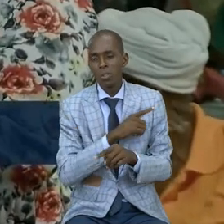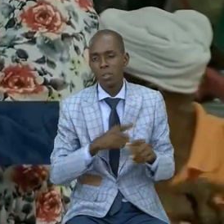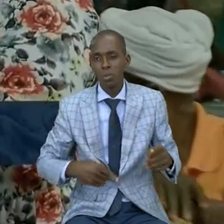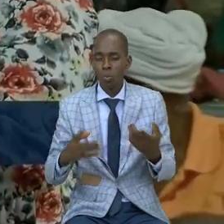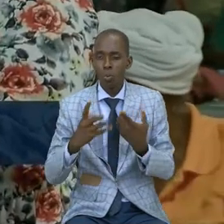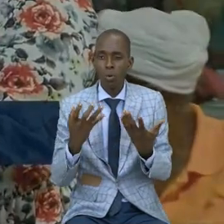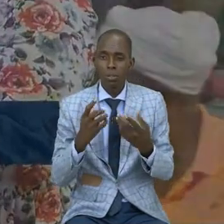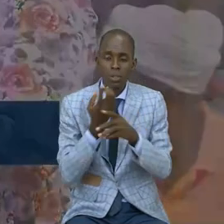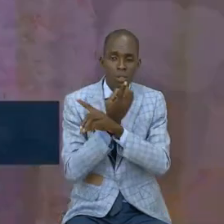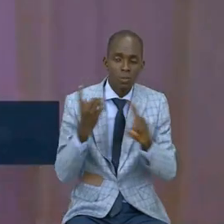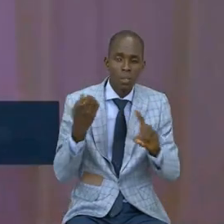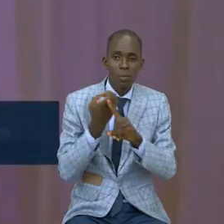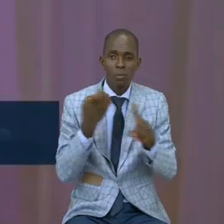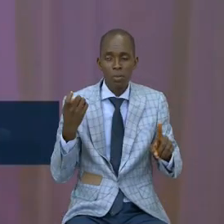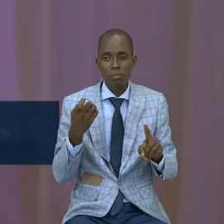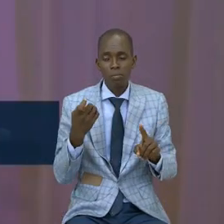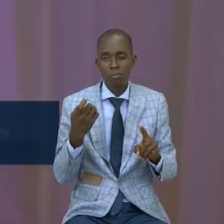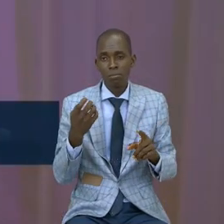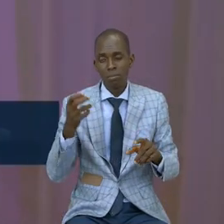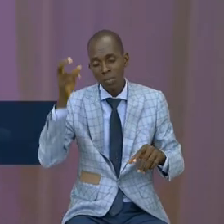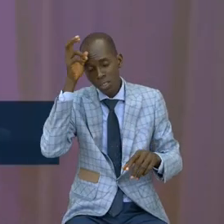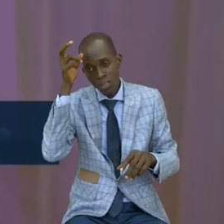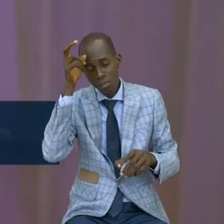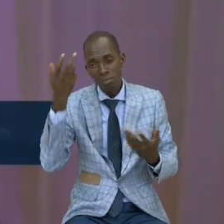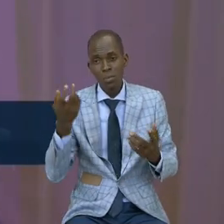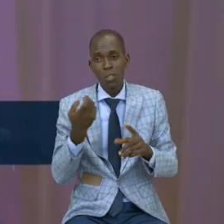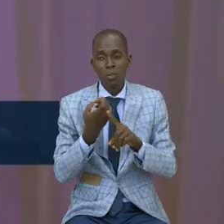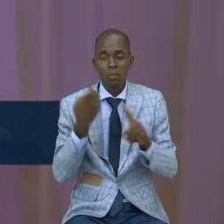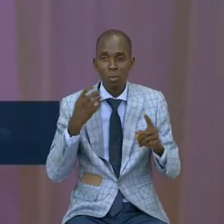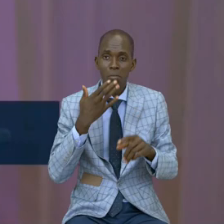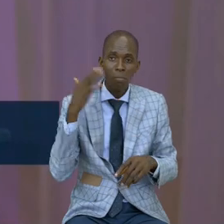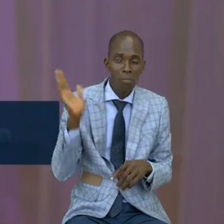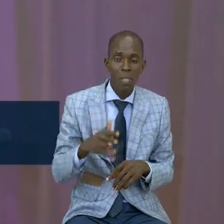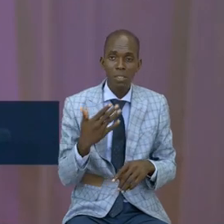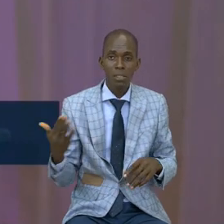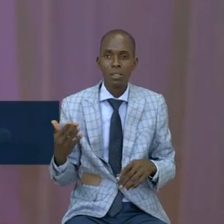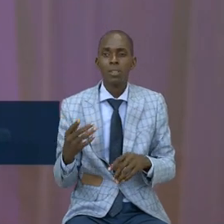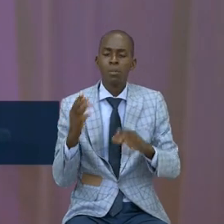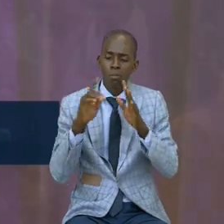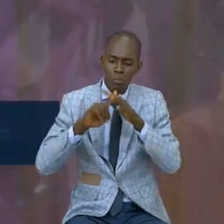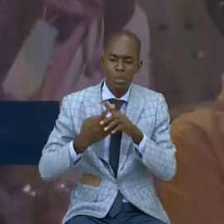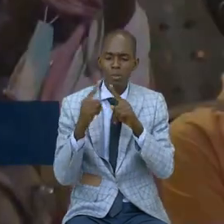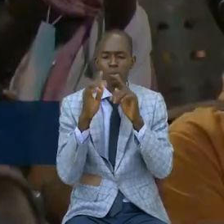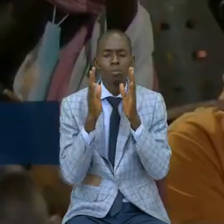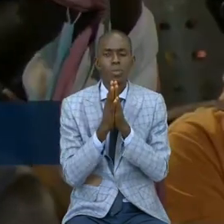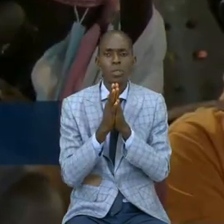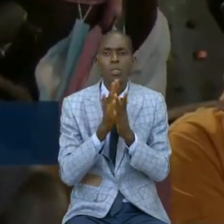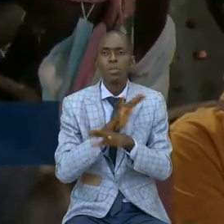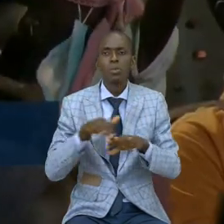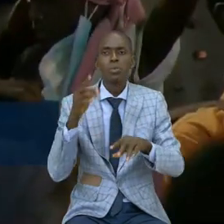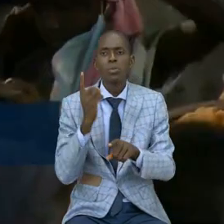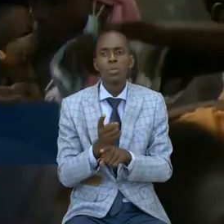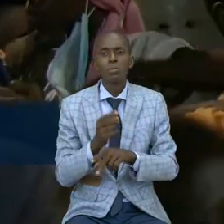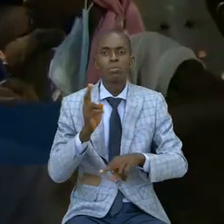Satan, and evil. Today is my day. Don't just look around. Pray. You are